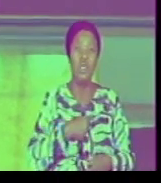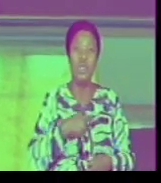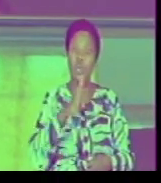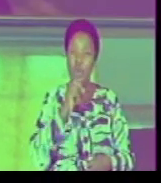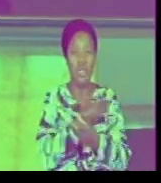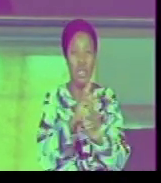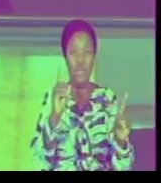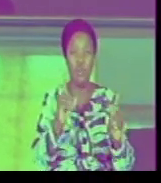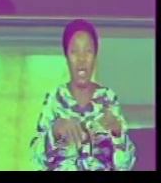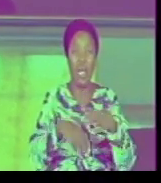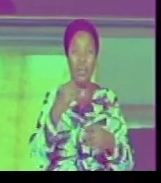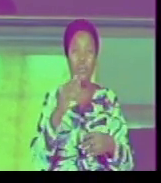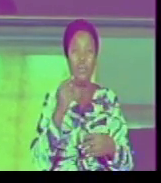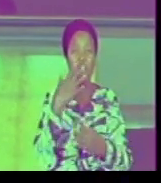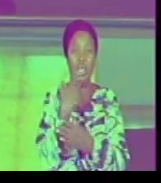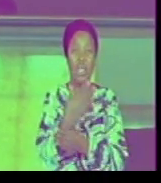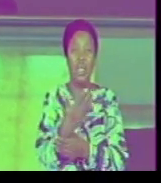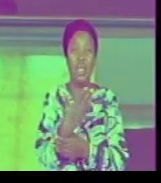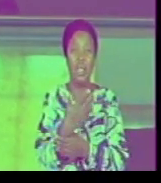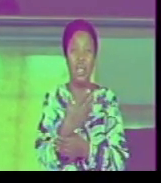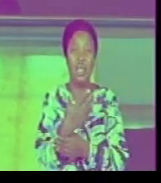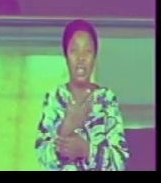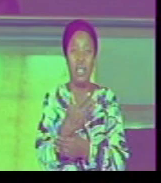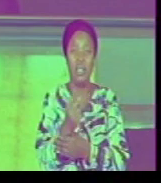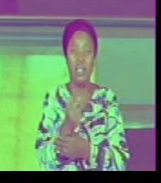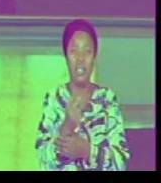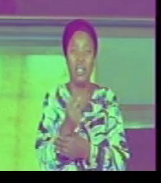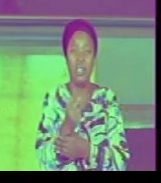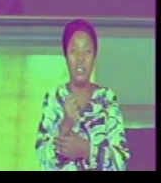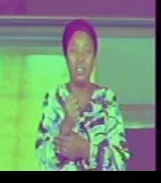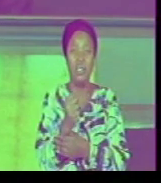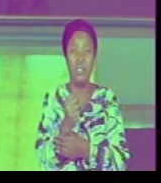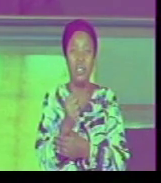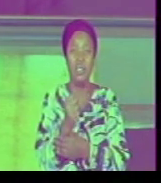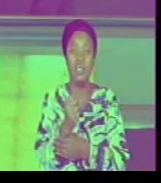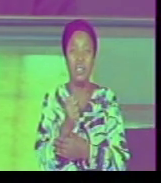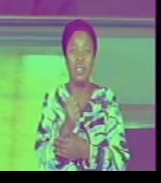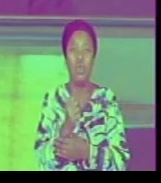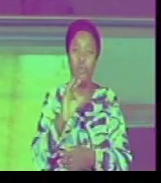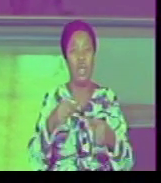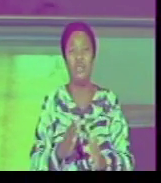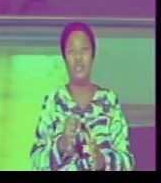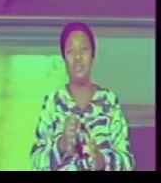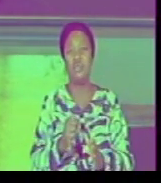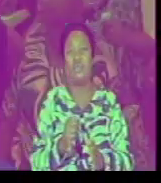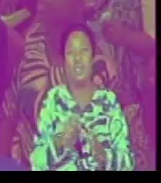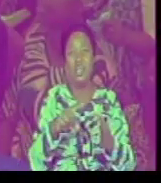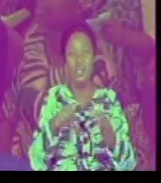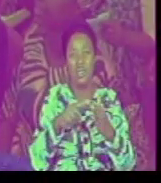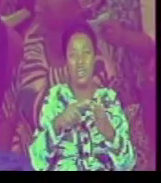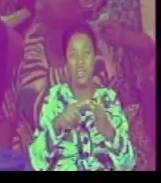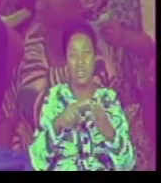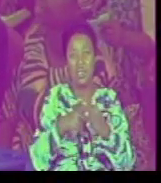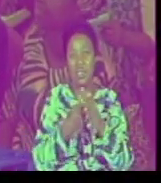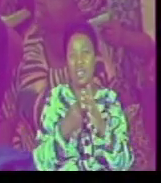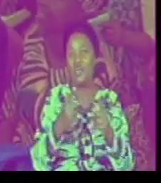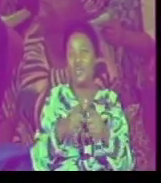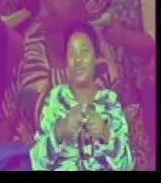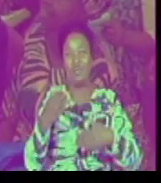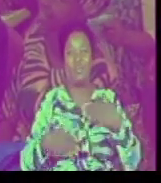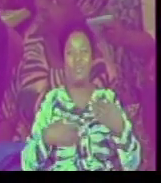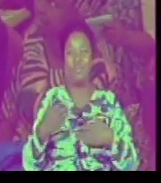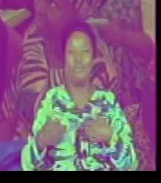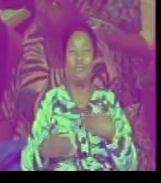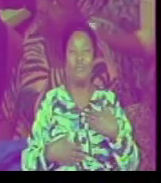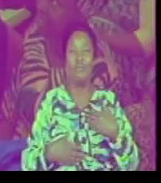the hands of our enemies, begin to rejoice. Begin to